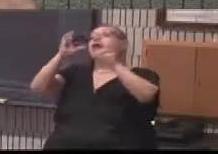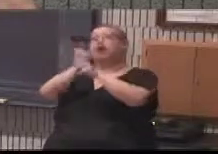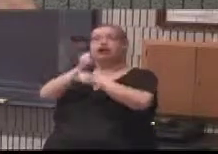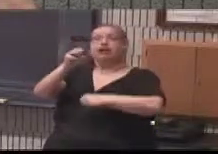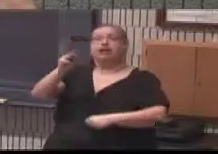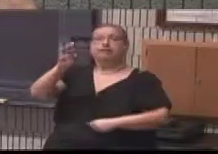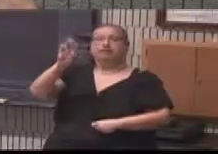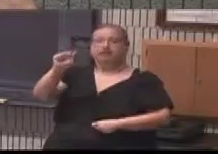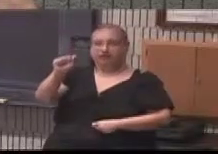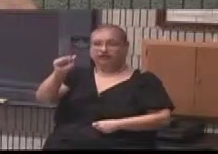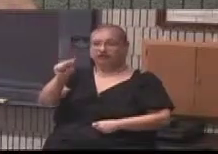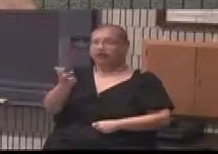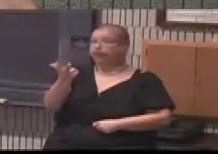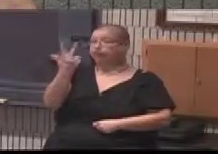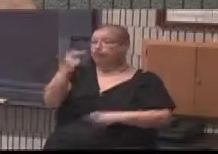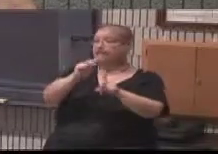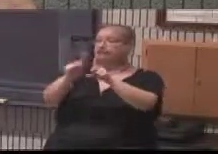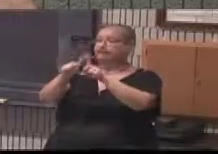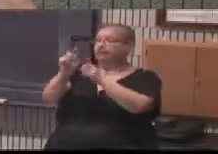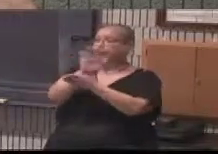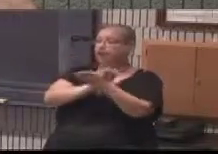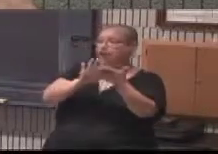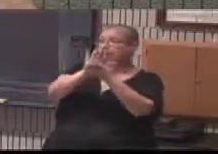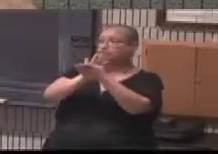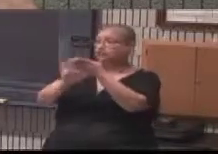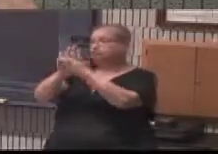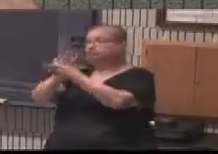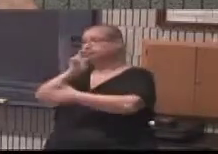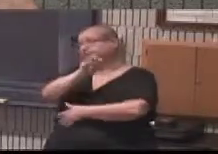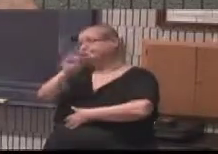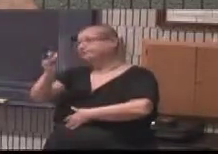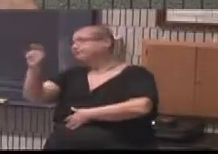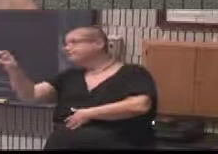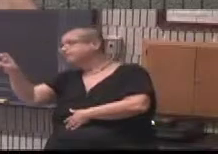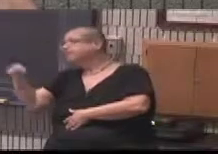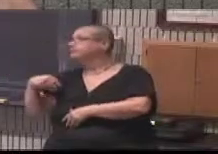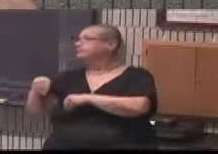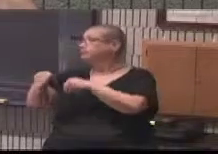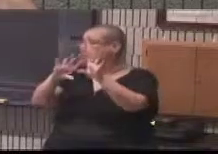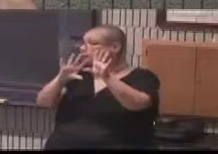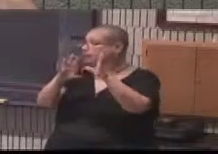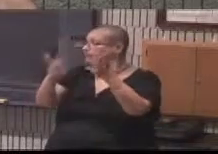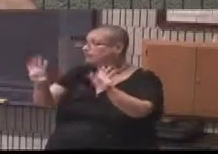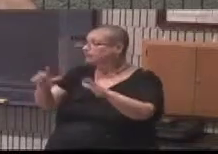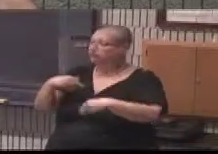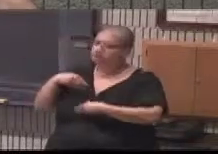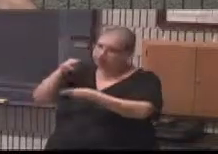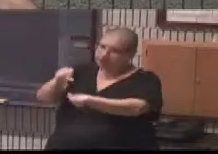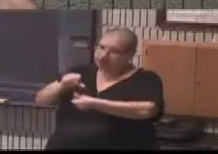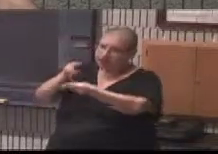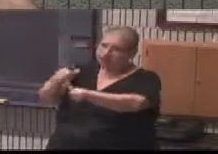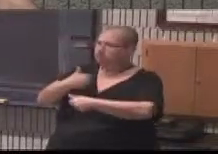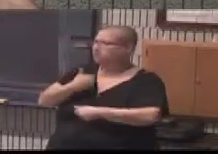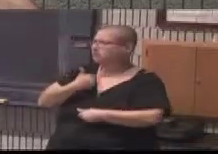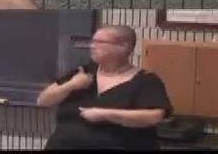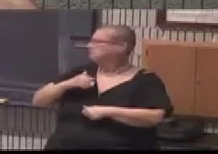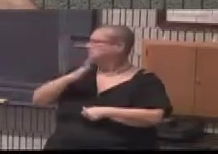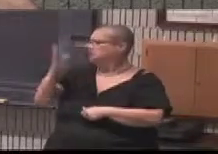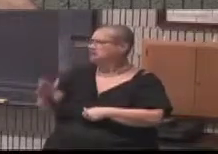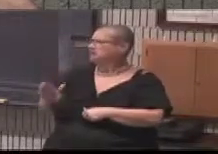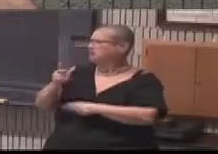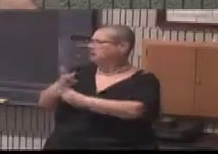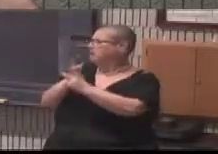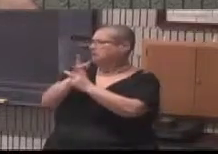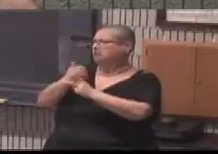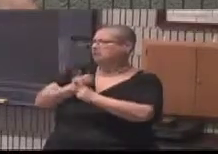through three different universities. We had moved. I was paying my own way, never took out a loan to do